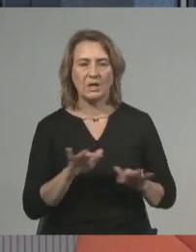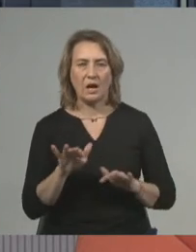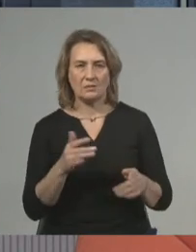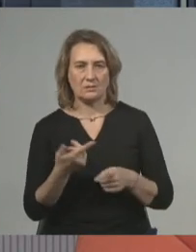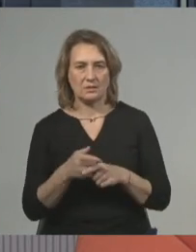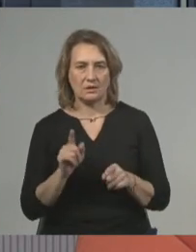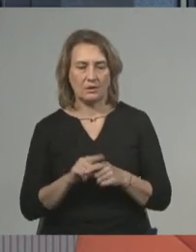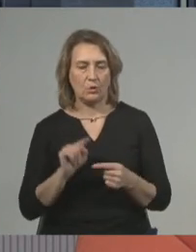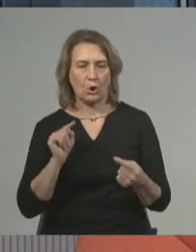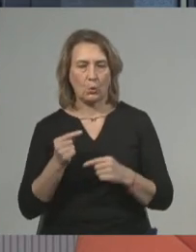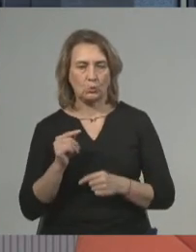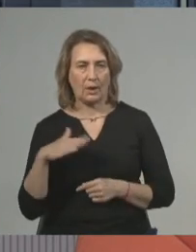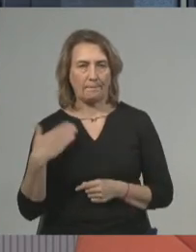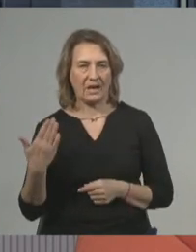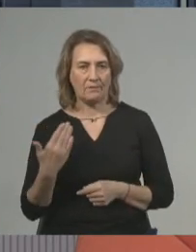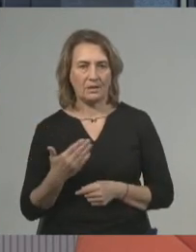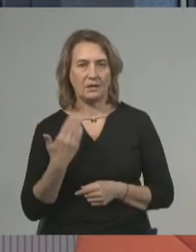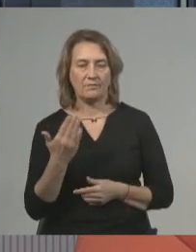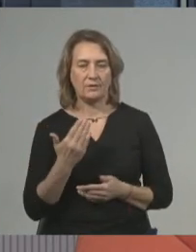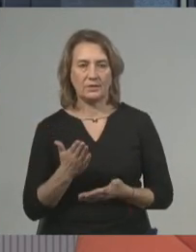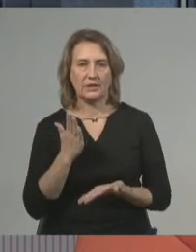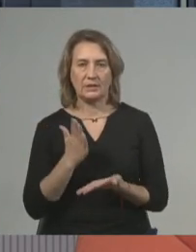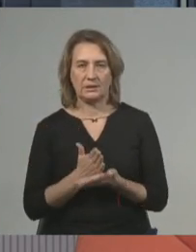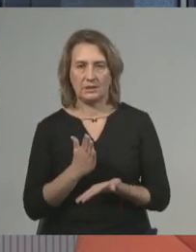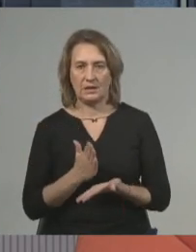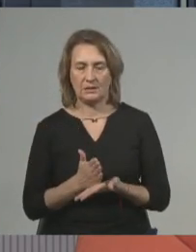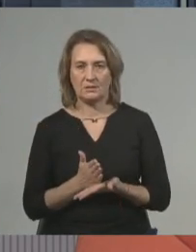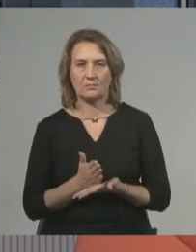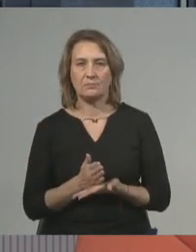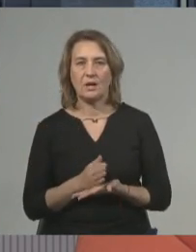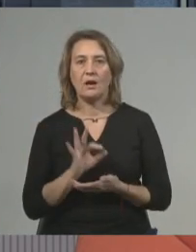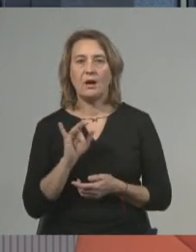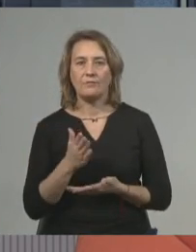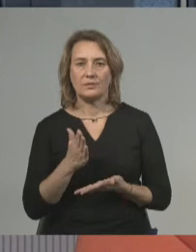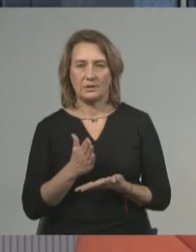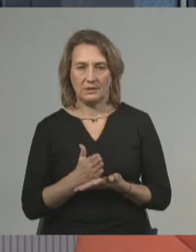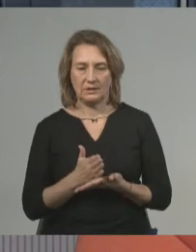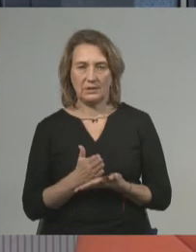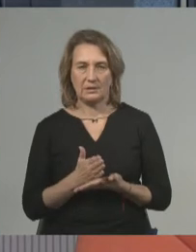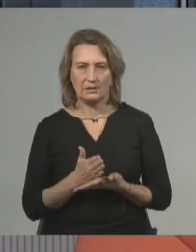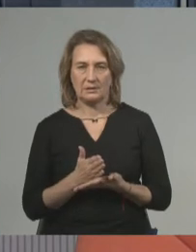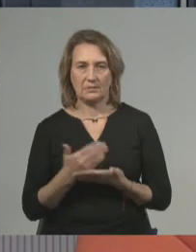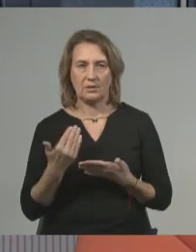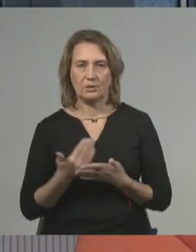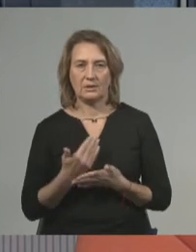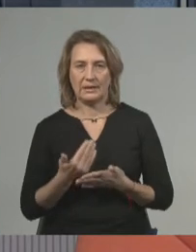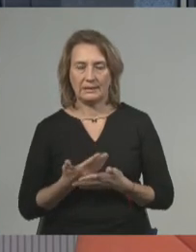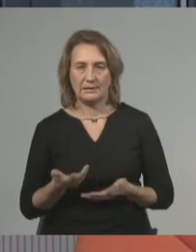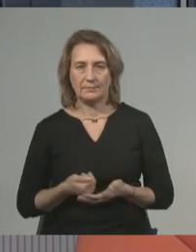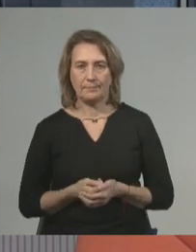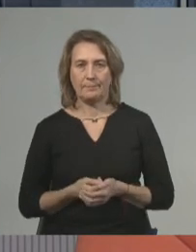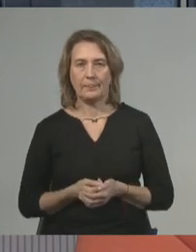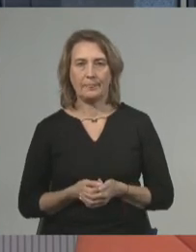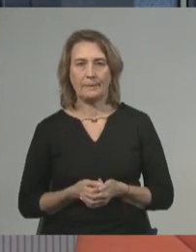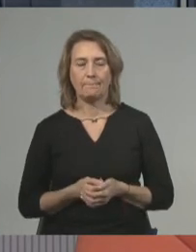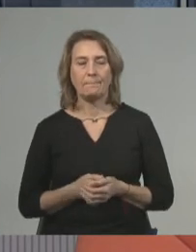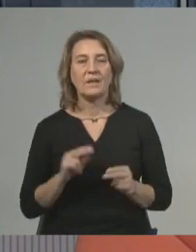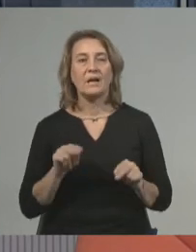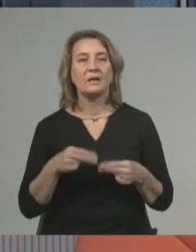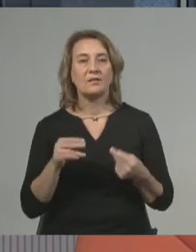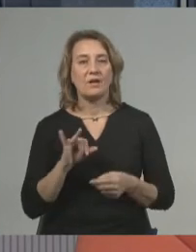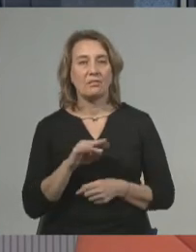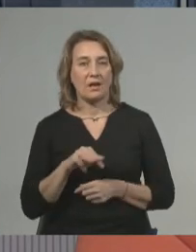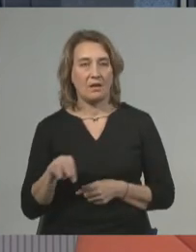country is that there is a tendency to let them too close into the mainstream or treat them